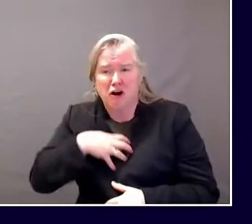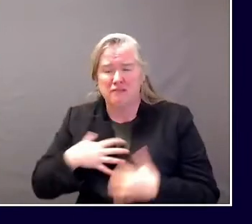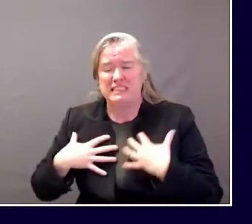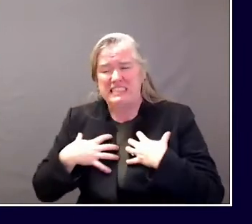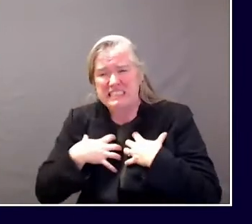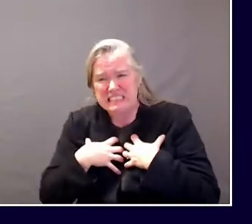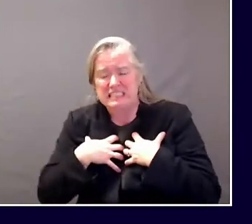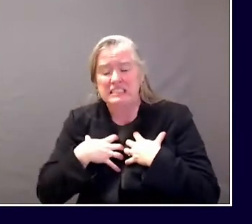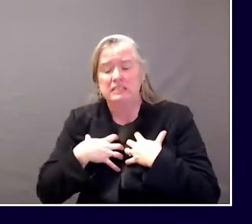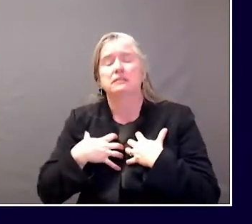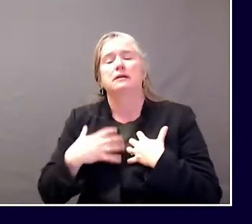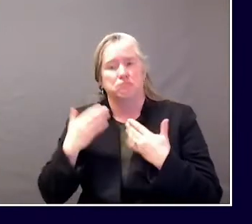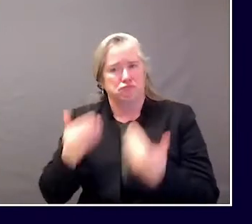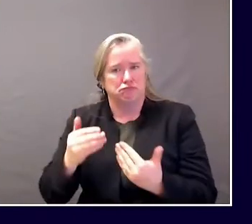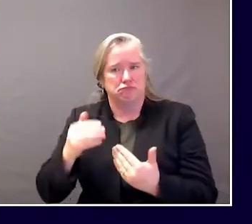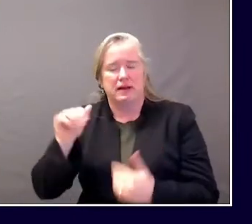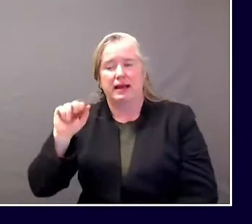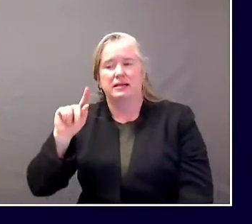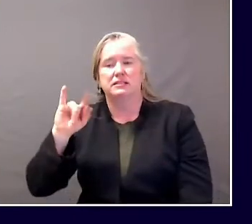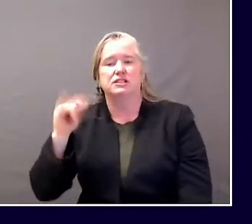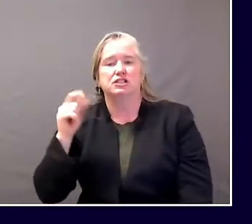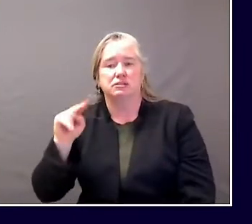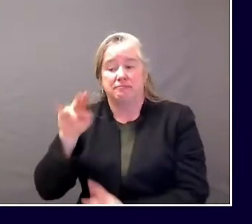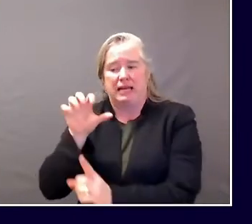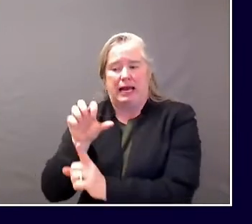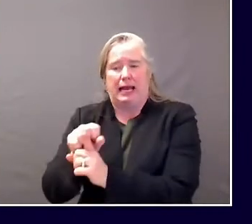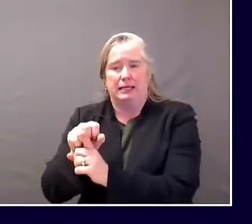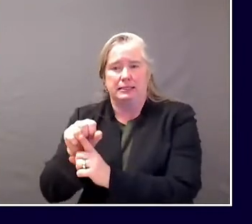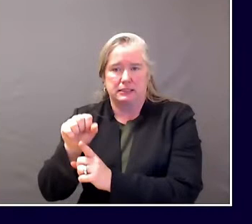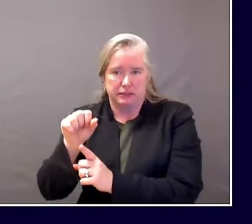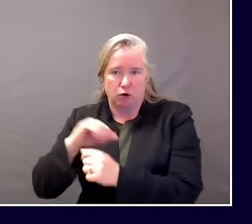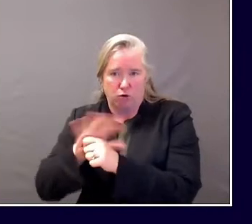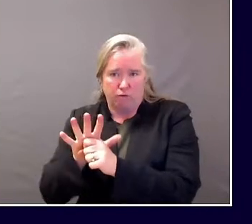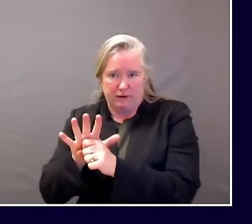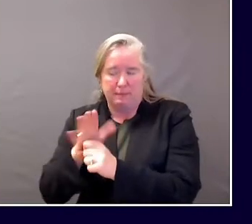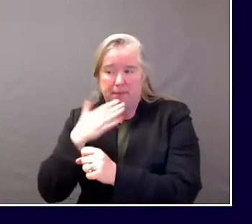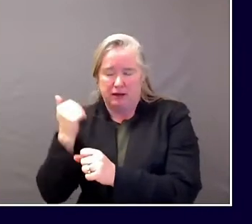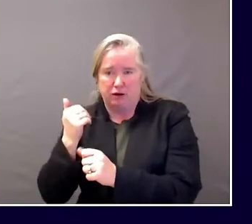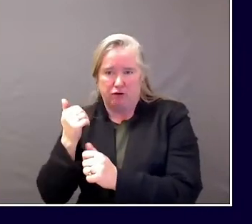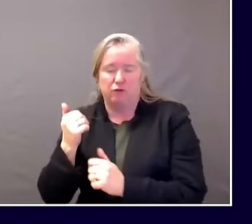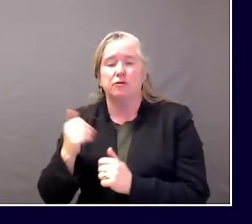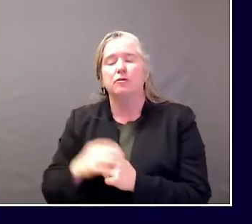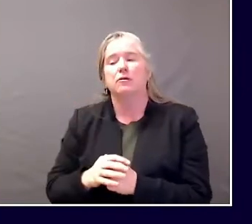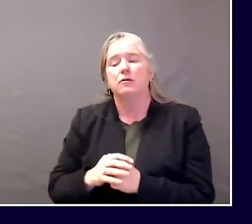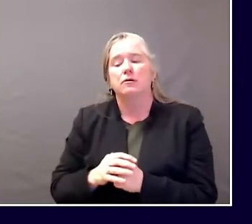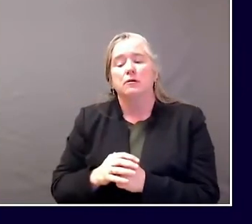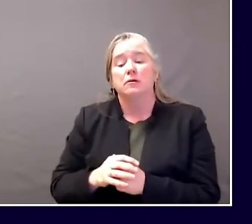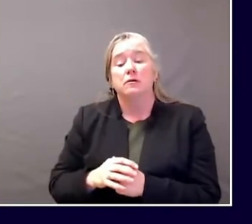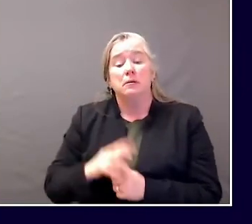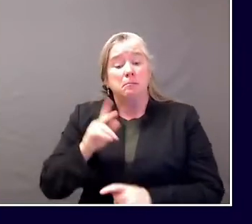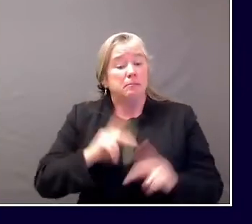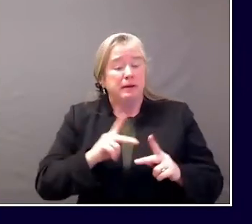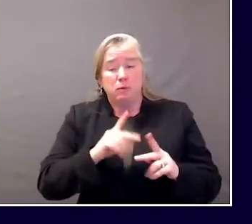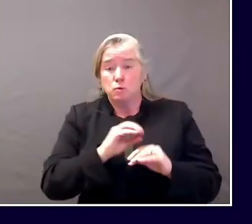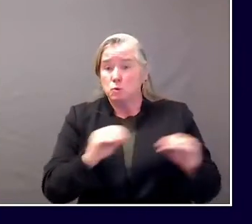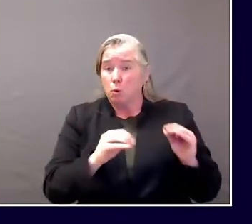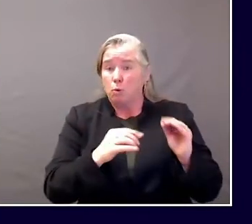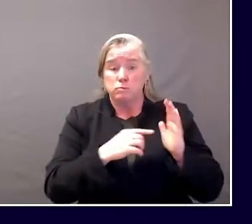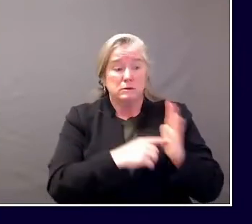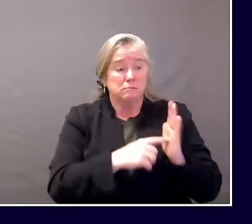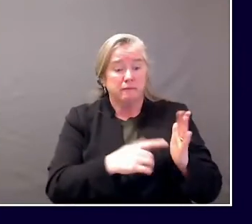antigen tests seem to be better at picking up the disease, as opposed to using them in individuals who have no